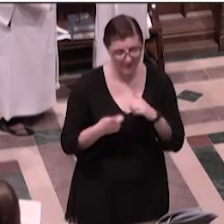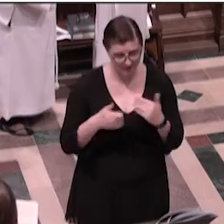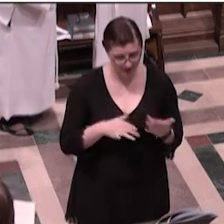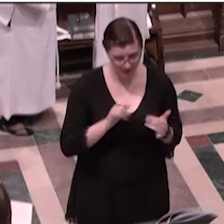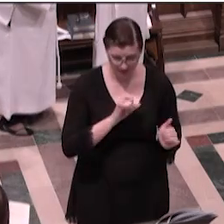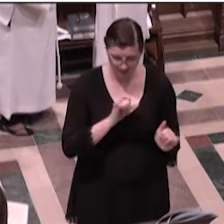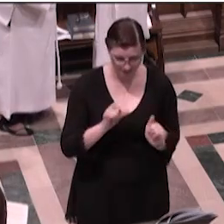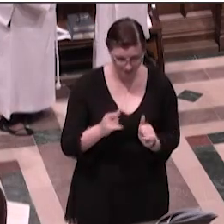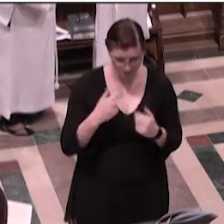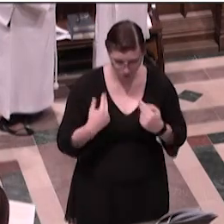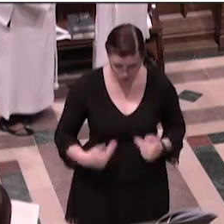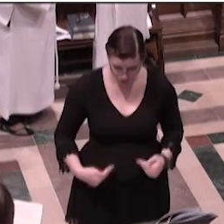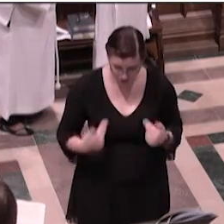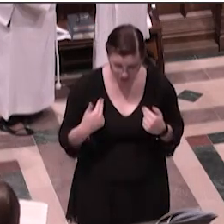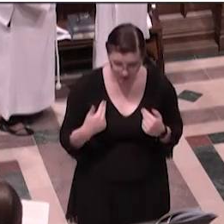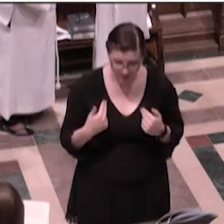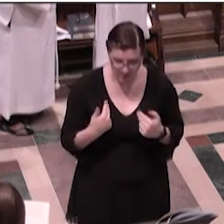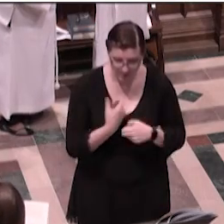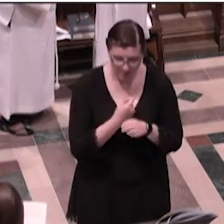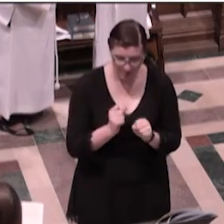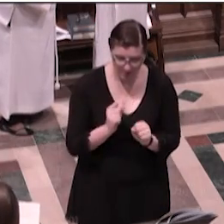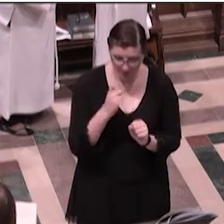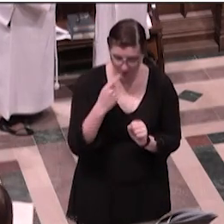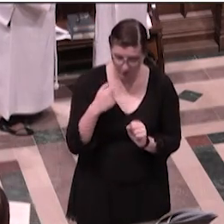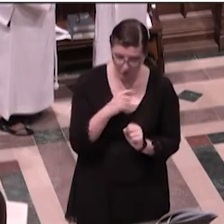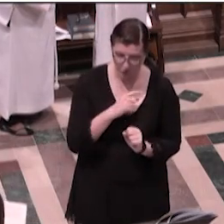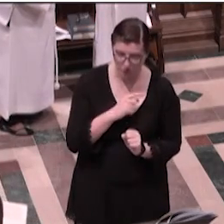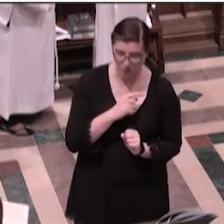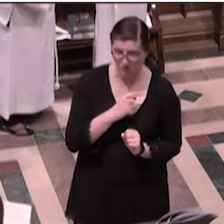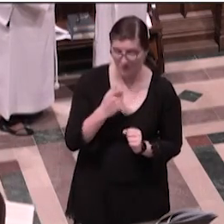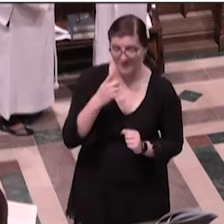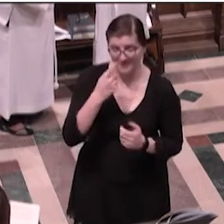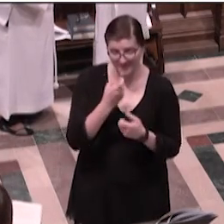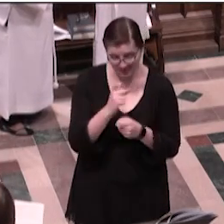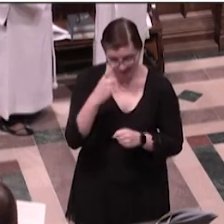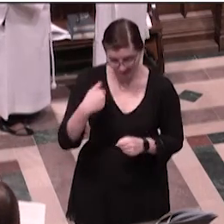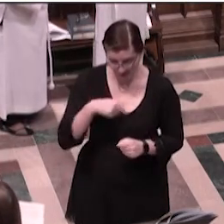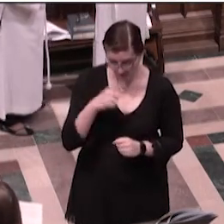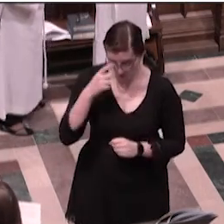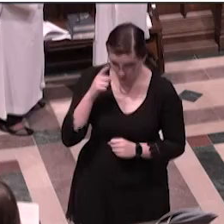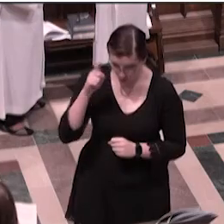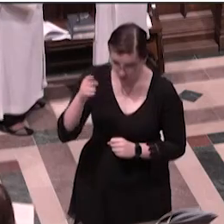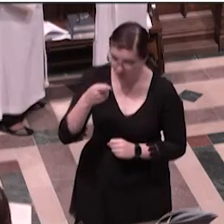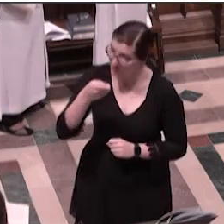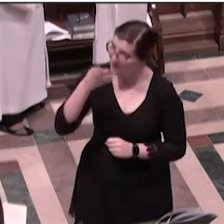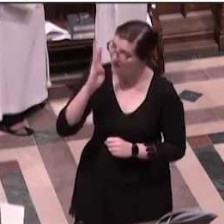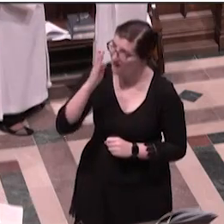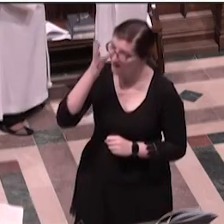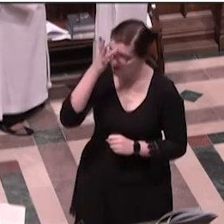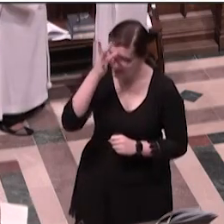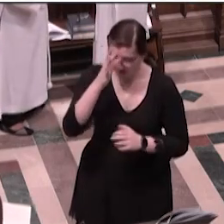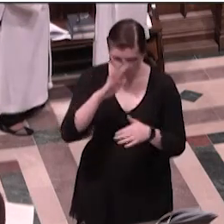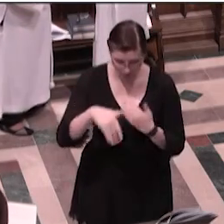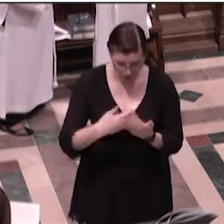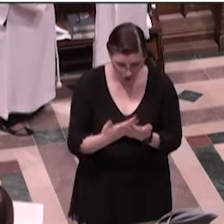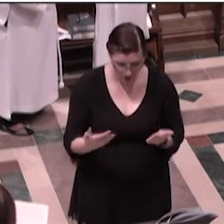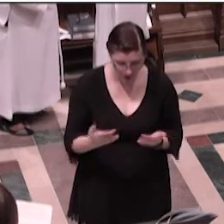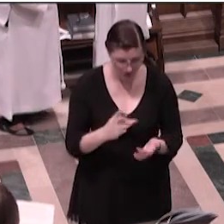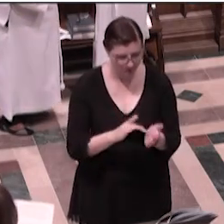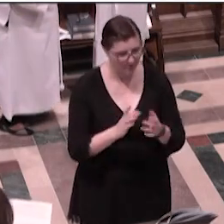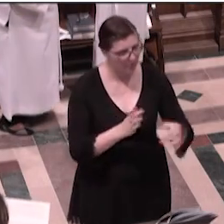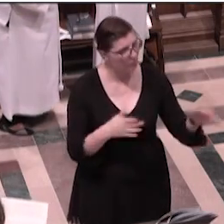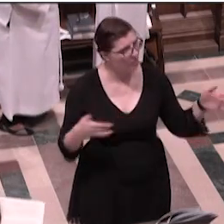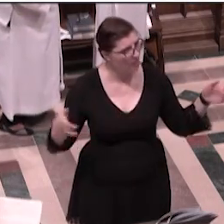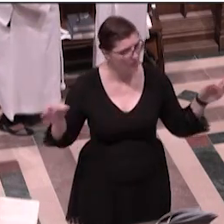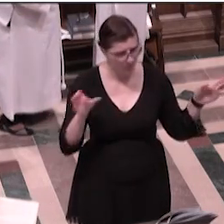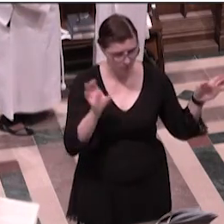us, to reconcile us to you, the God and Father of all. He stretched out his arms upon the cross and offered himself in obedience